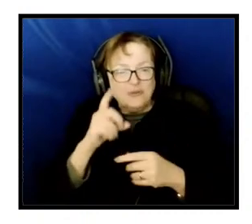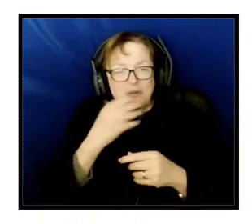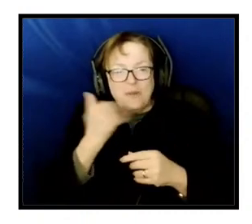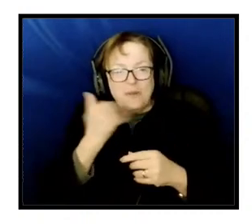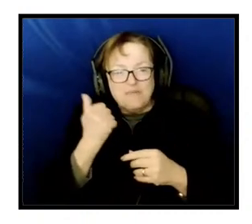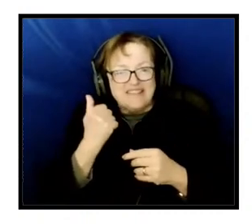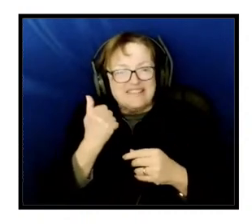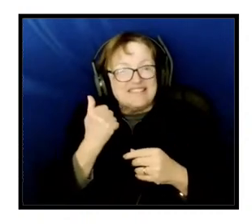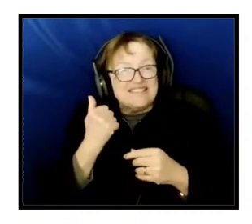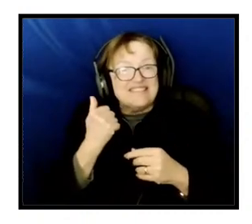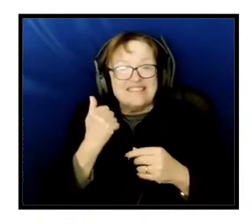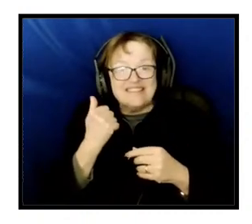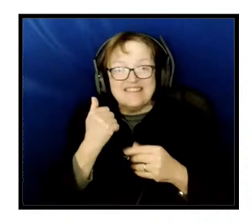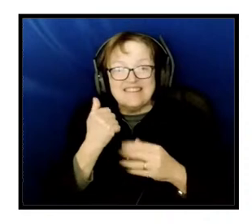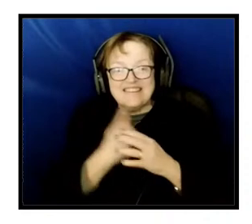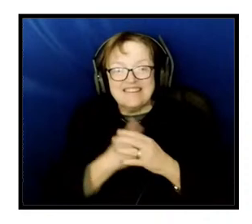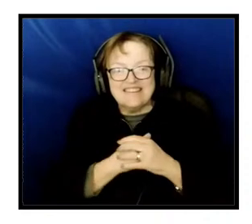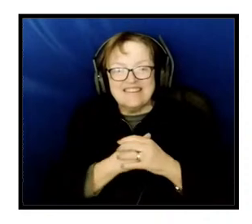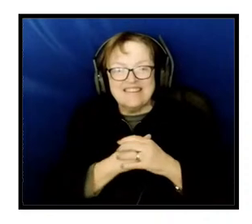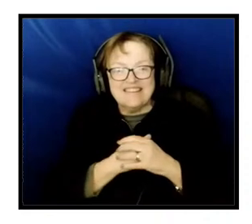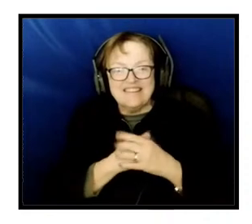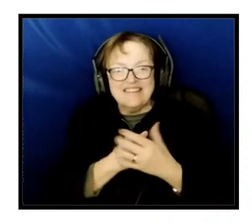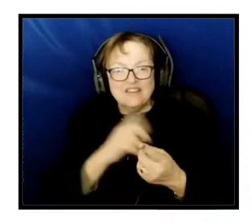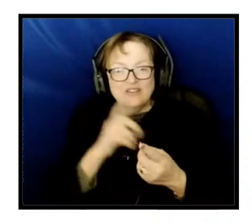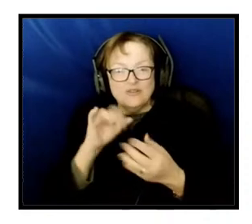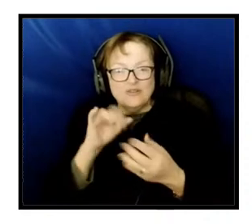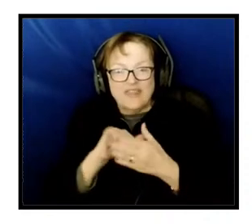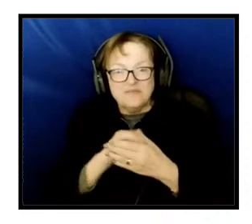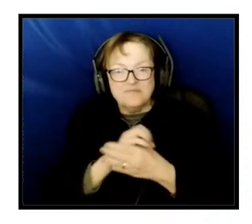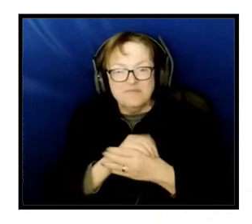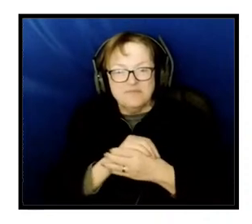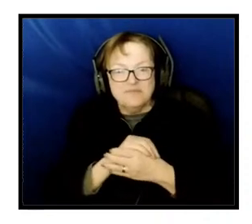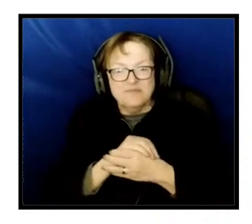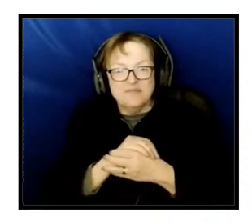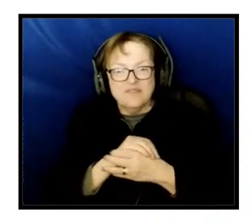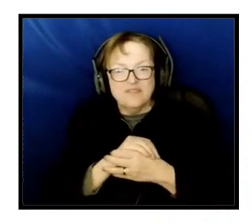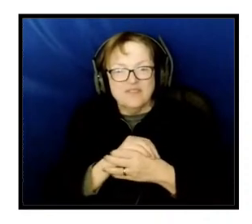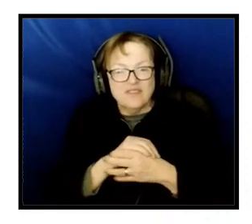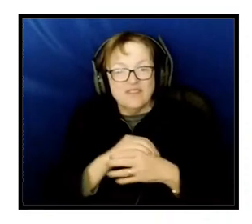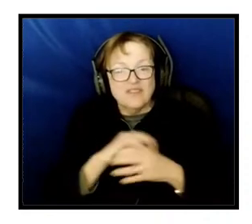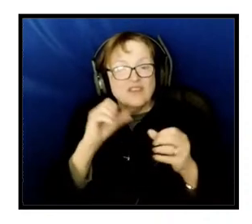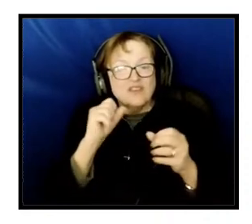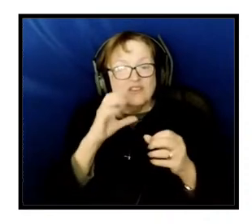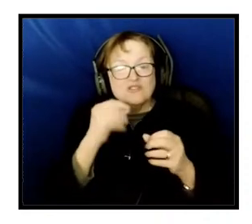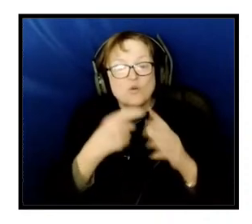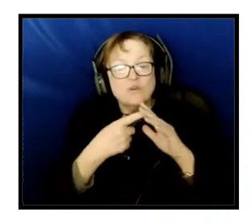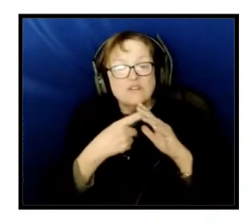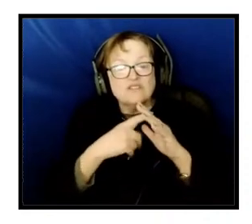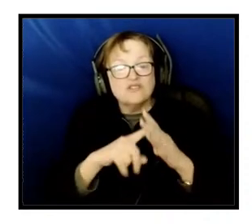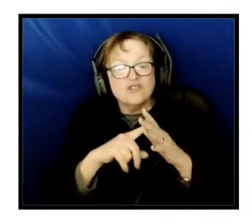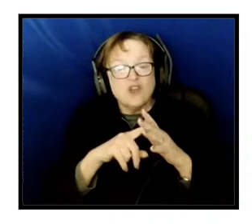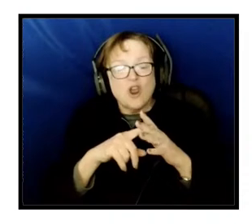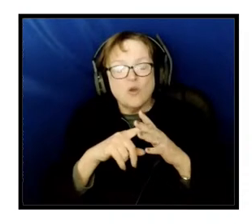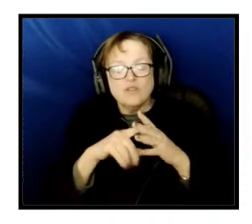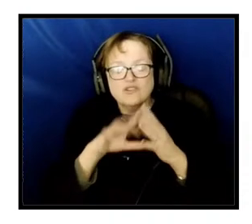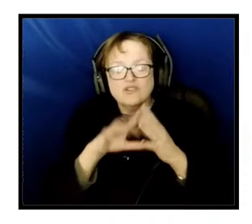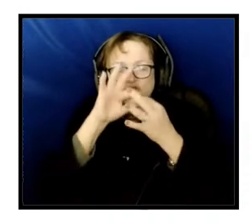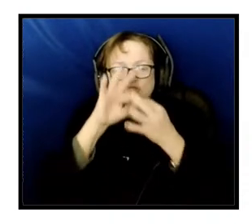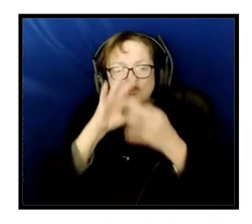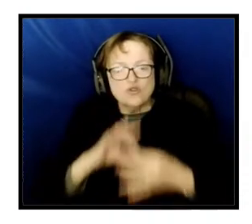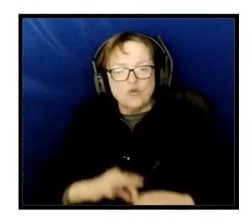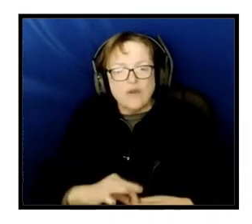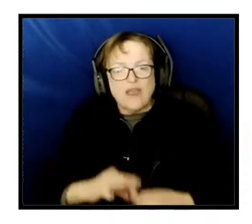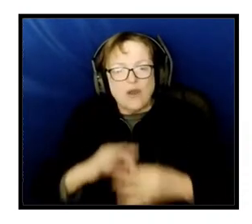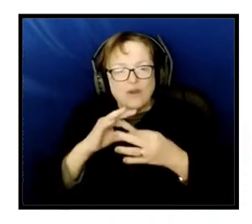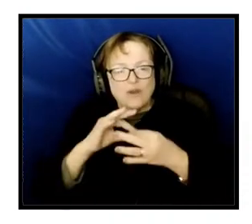trust us. Did you still wanna do some breath work first? Let's do a quick breath work, yeah. So we're gonna begin just by grounding our bodies with some breath